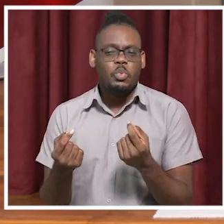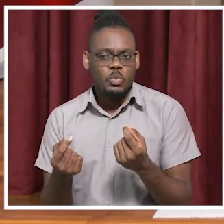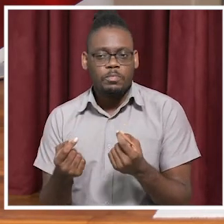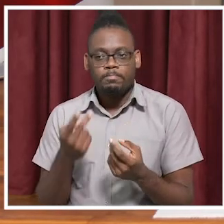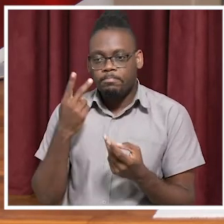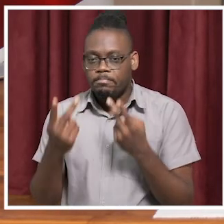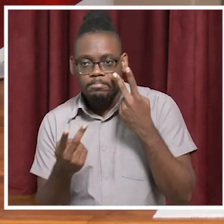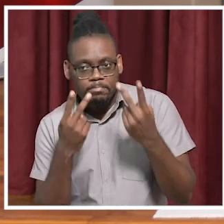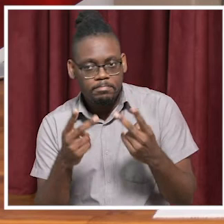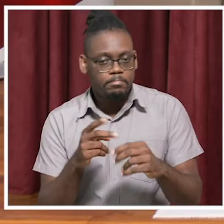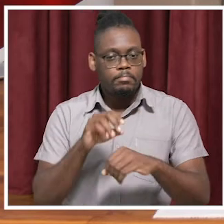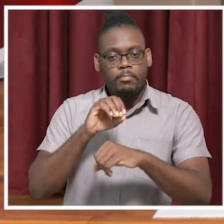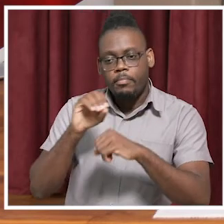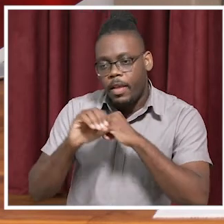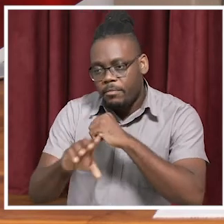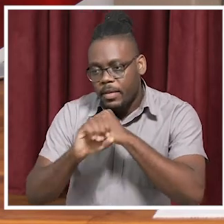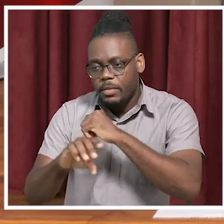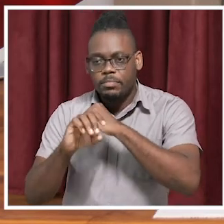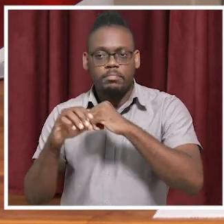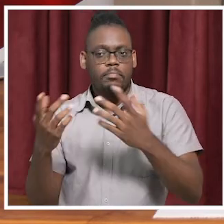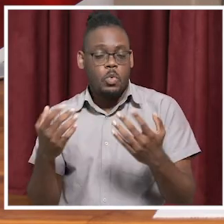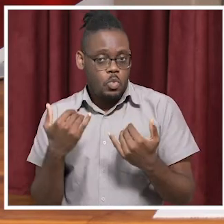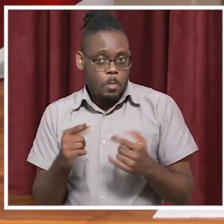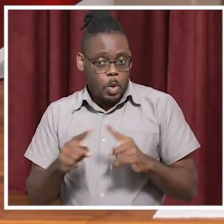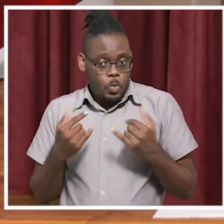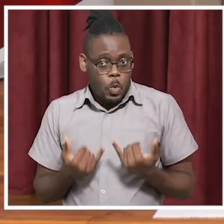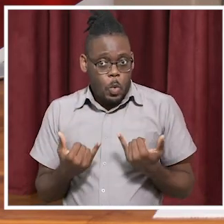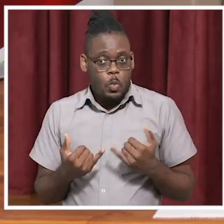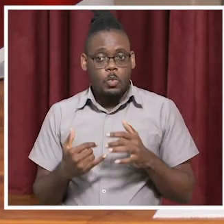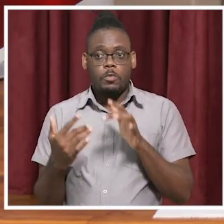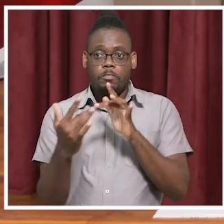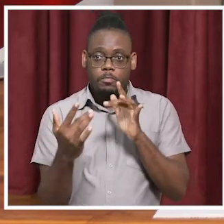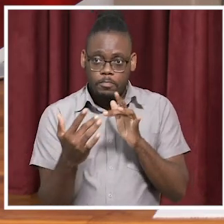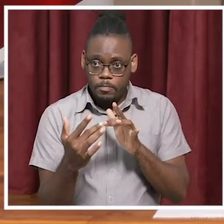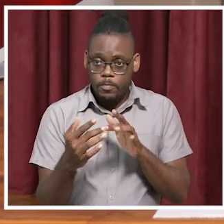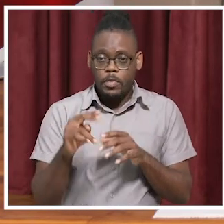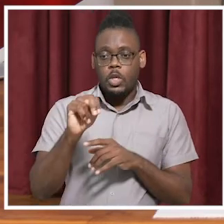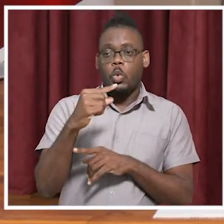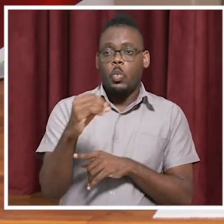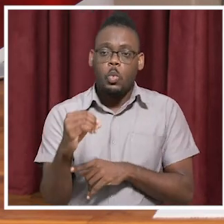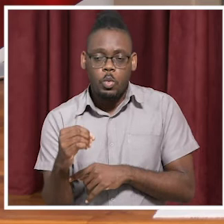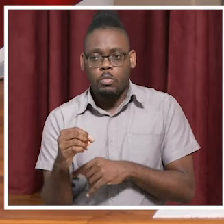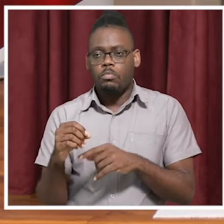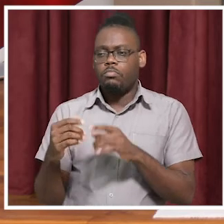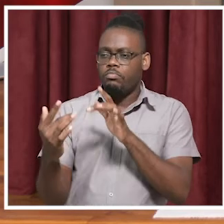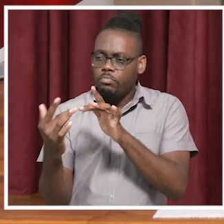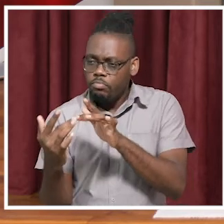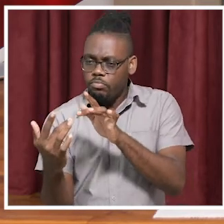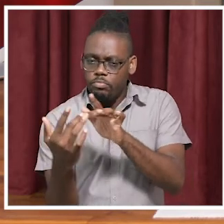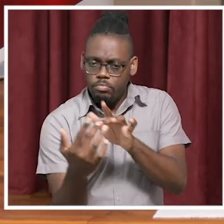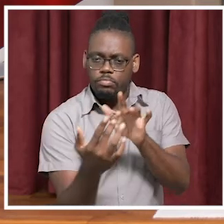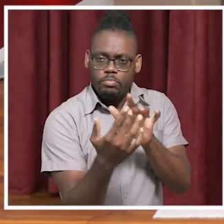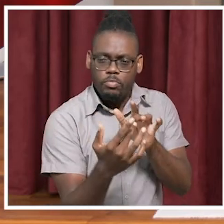to NGOs and other groups that may request information on the ministry. And we have those sessions